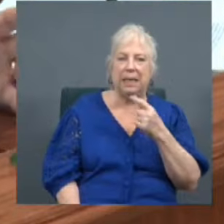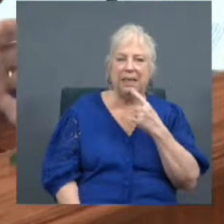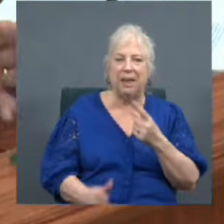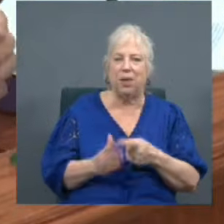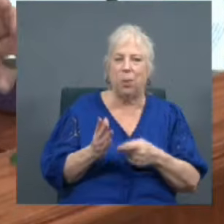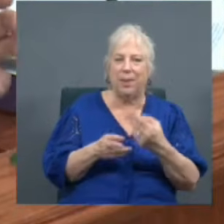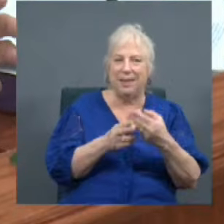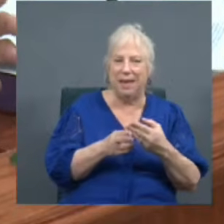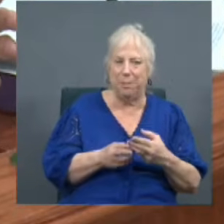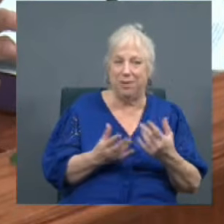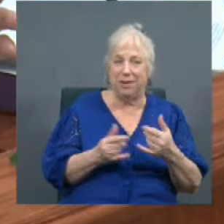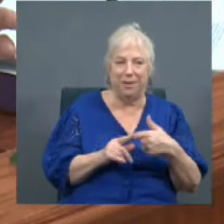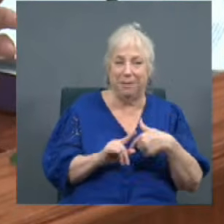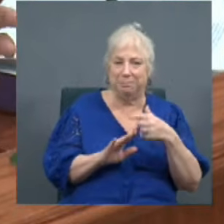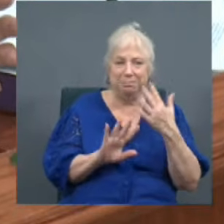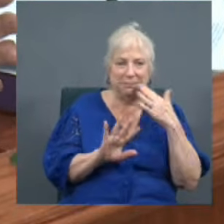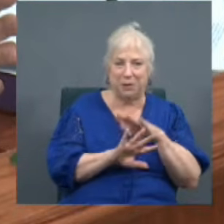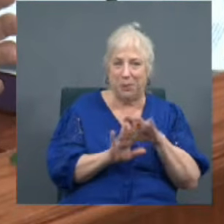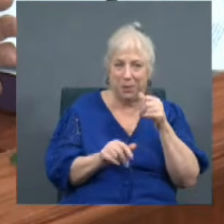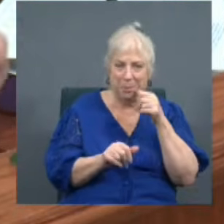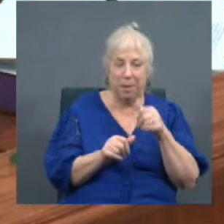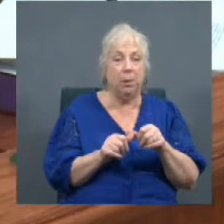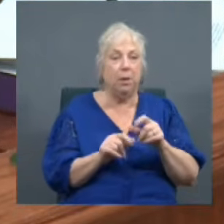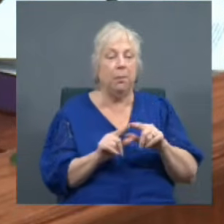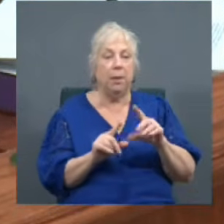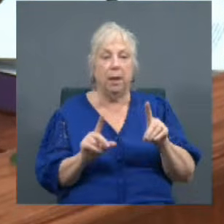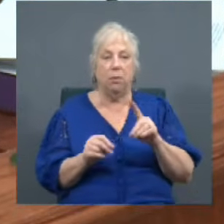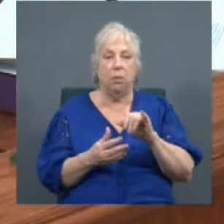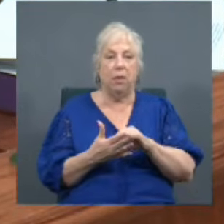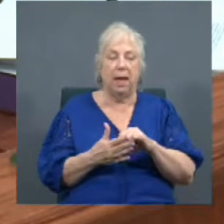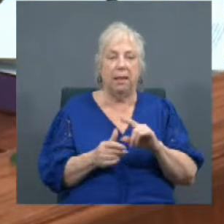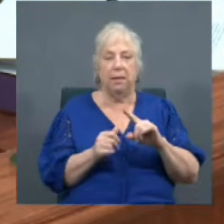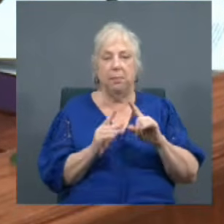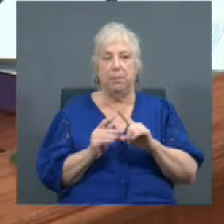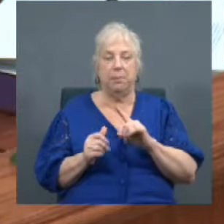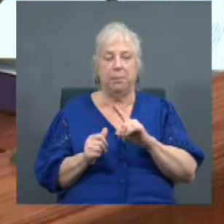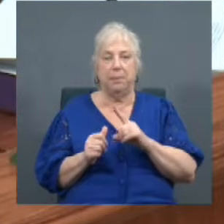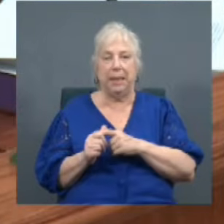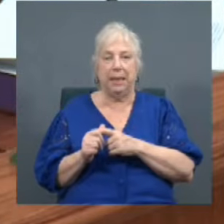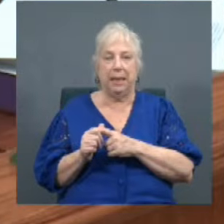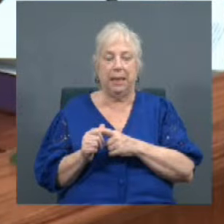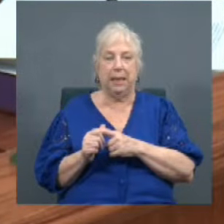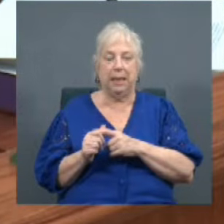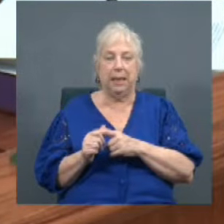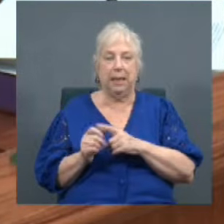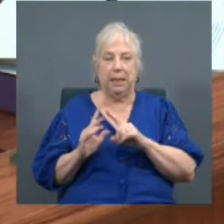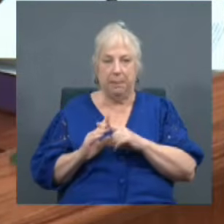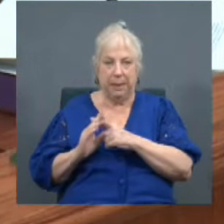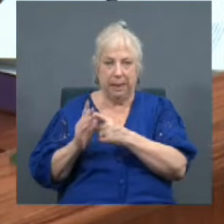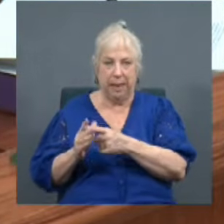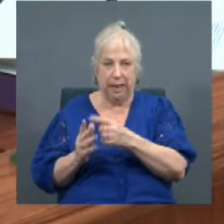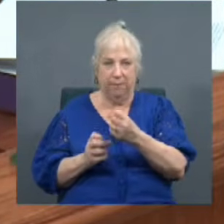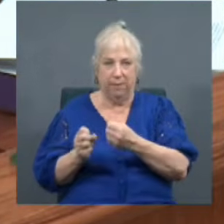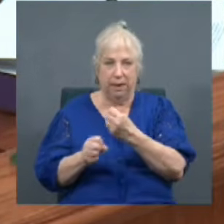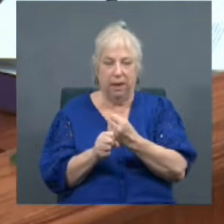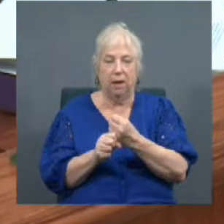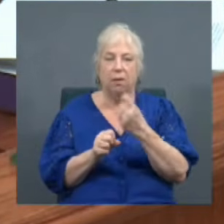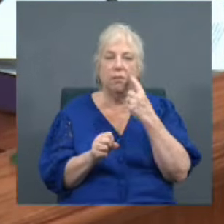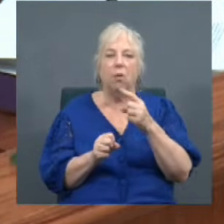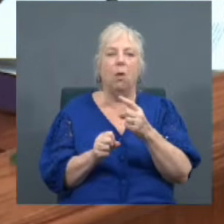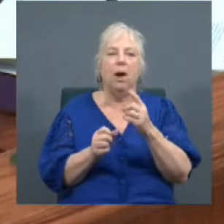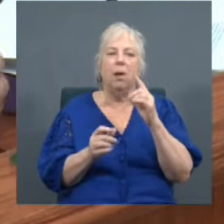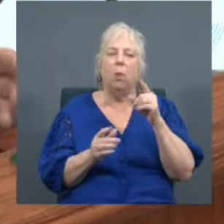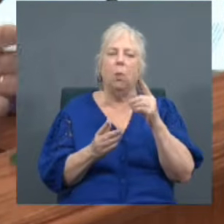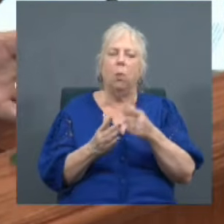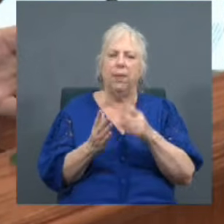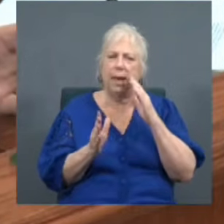don't remember. But they do that at the first of the year for what they anticipate will be the types of things that come up,